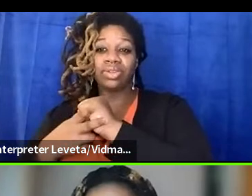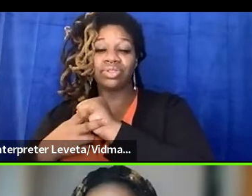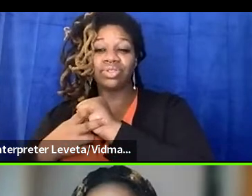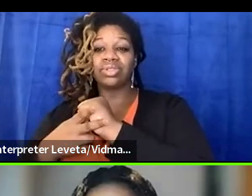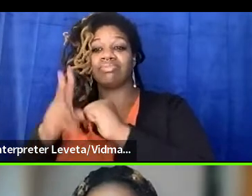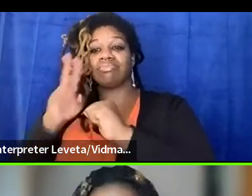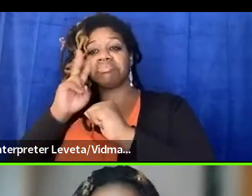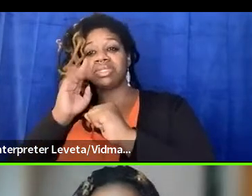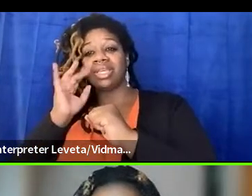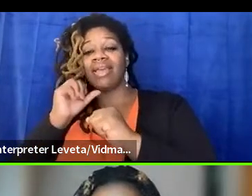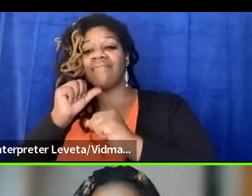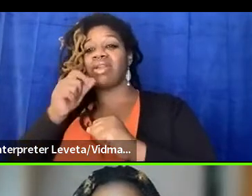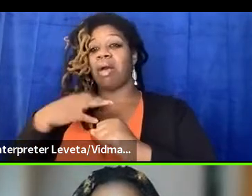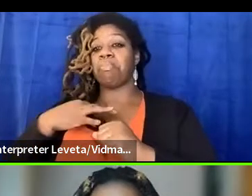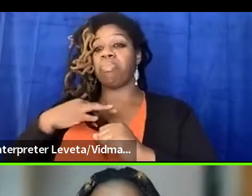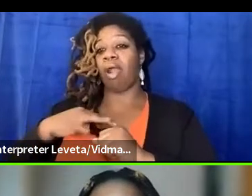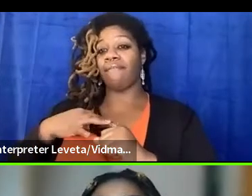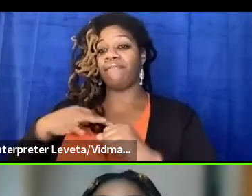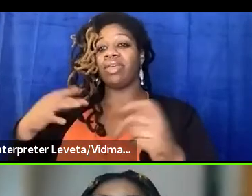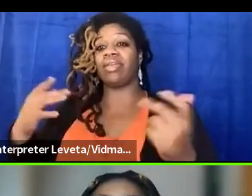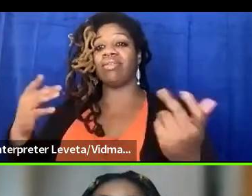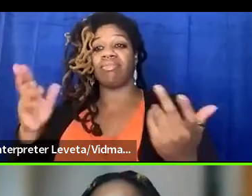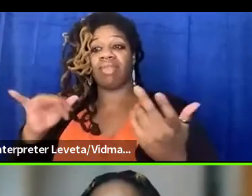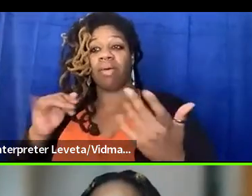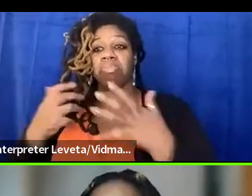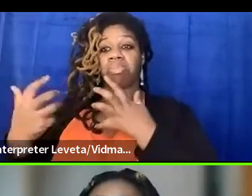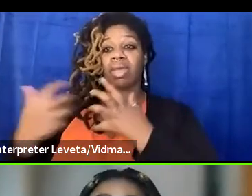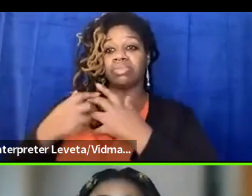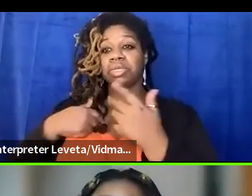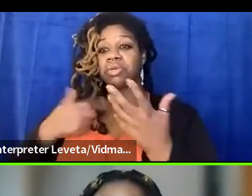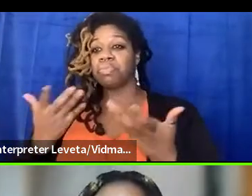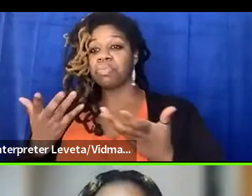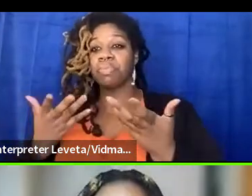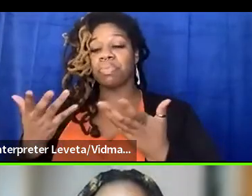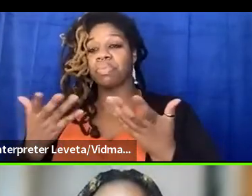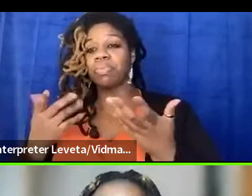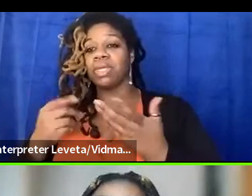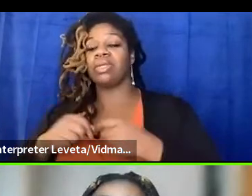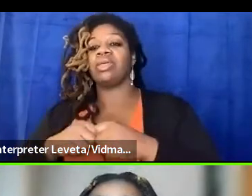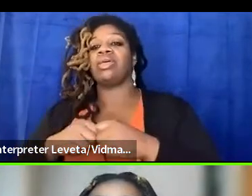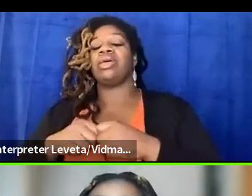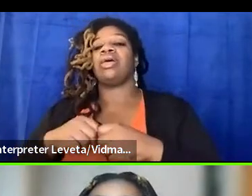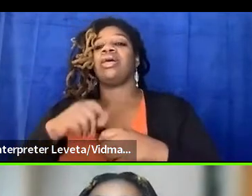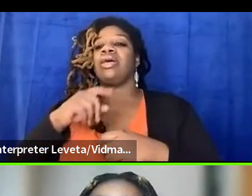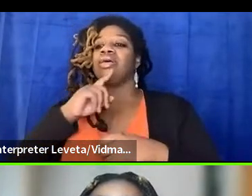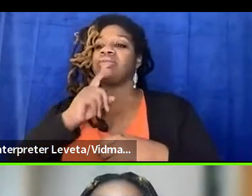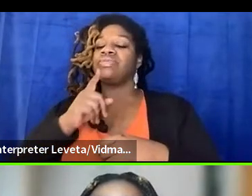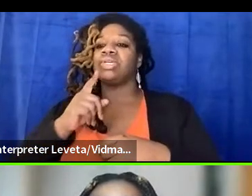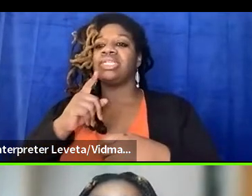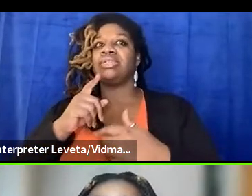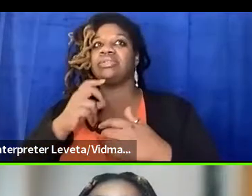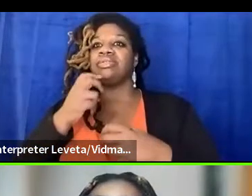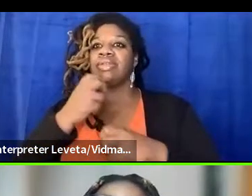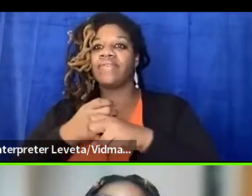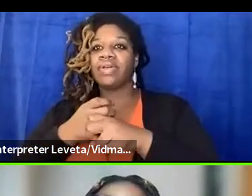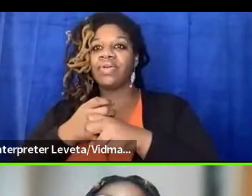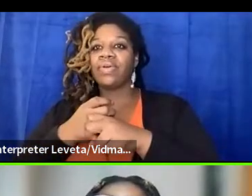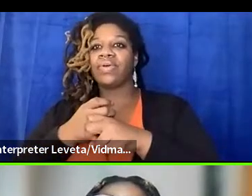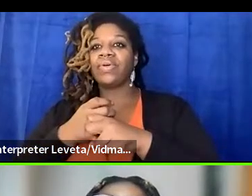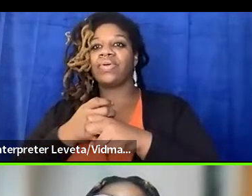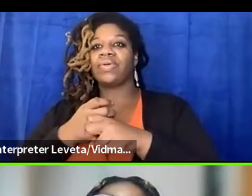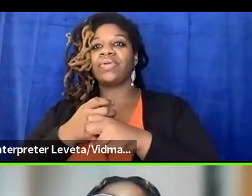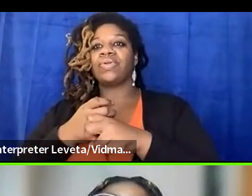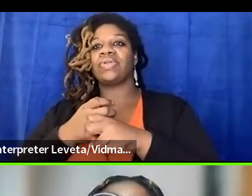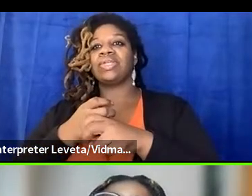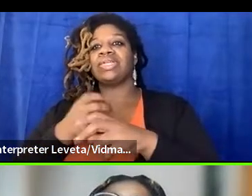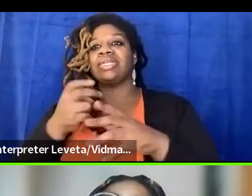nonprofit landscape was what I ultimately wanted to do. And it's very difficult, I will say, to find